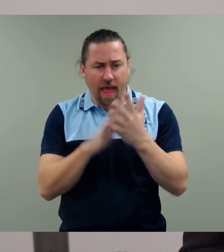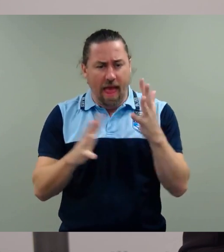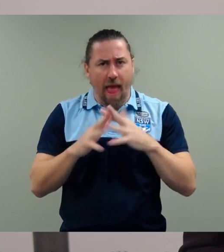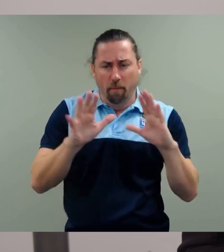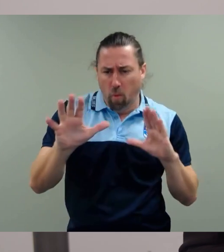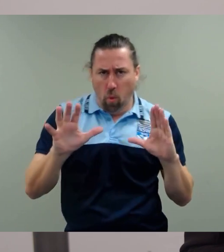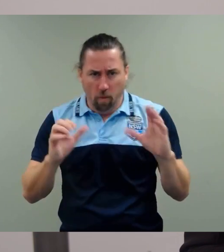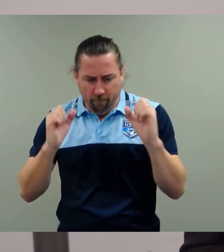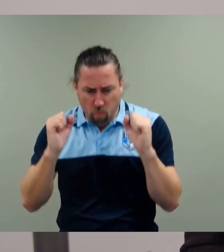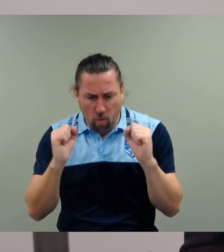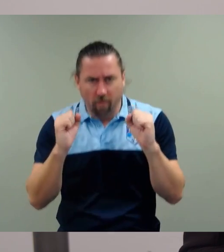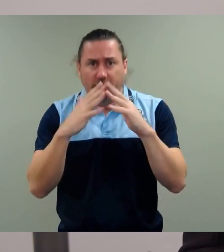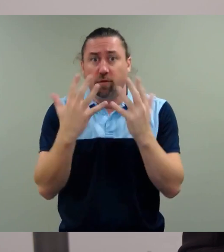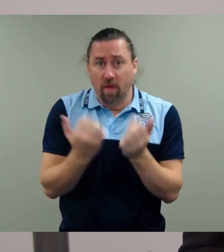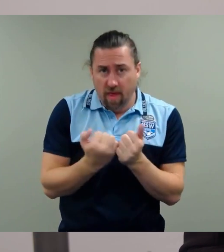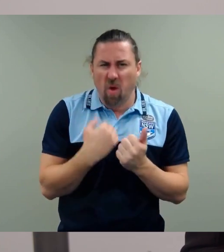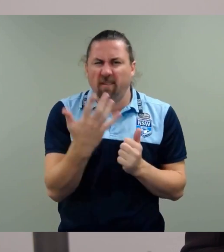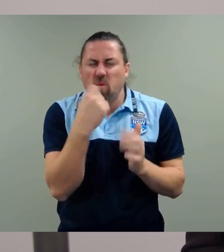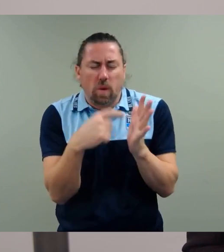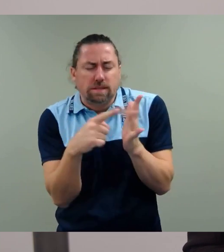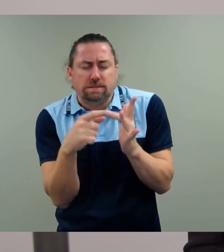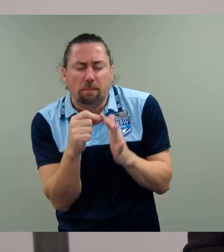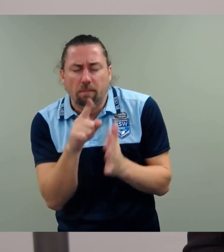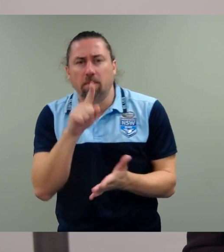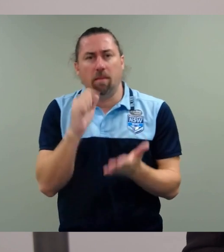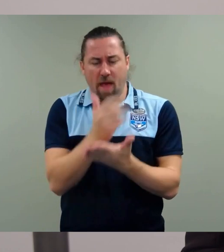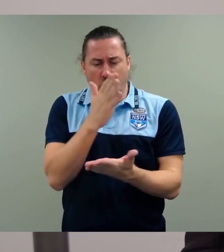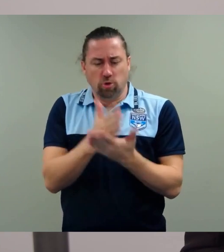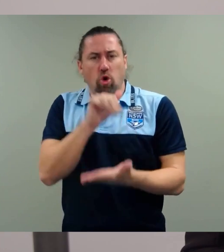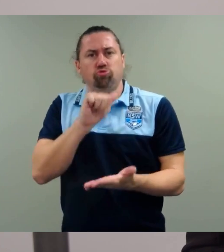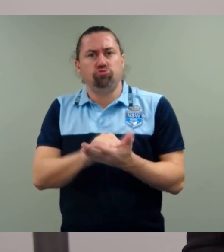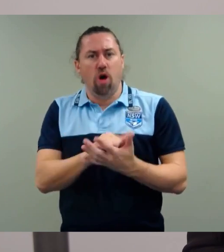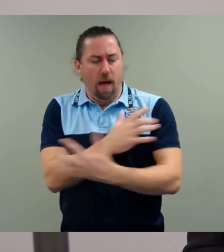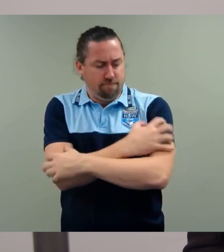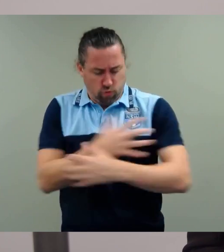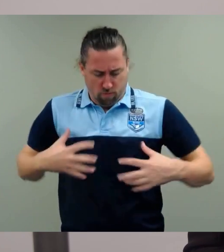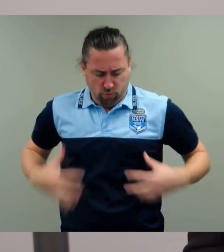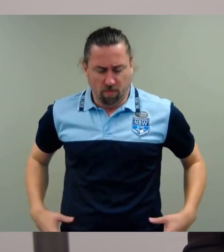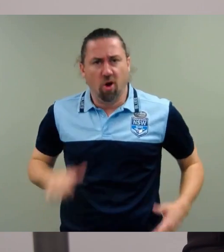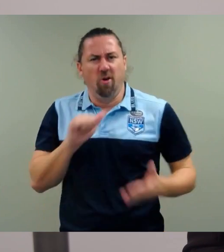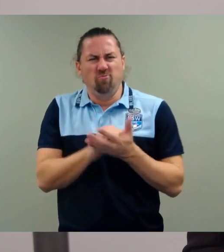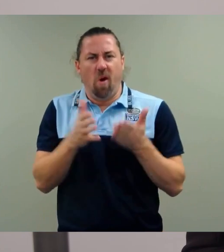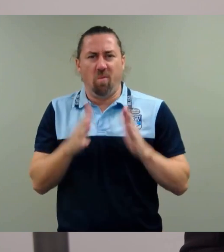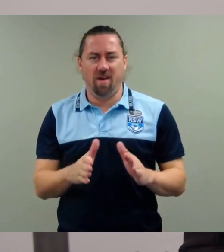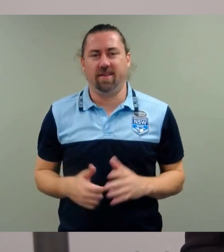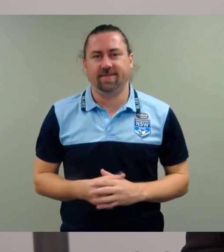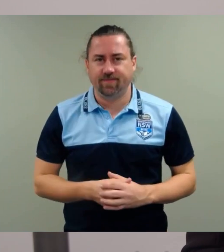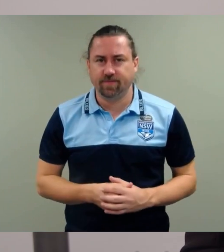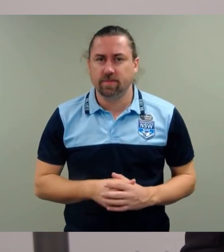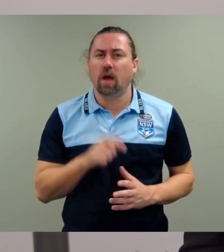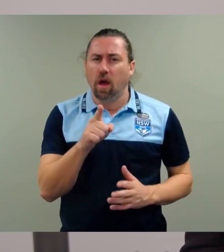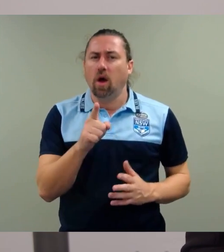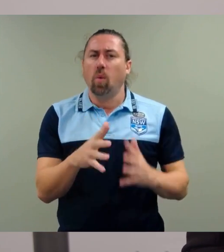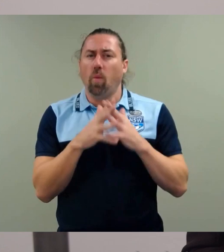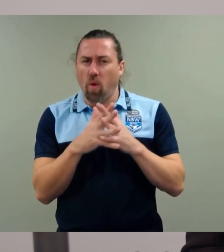the exercise, and we will give you some tips and tricks to help you use the right muscles at their optimal capacity. It